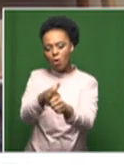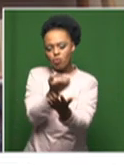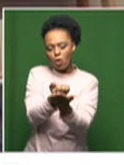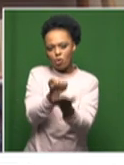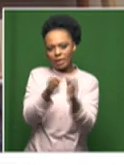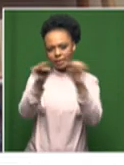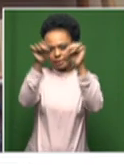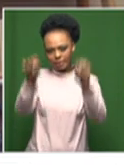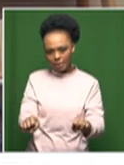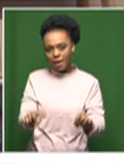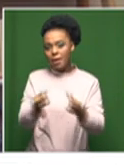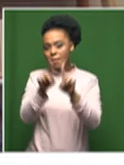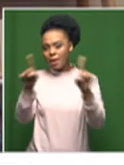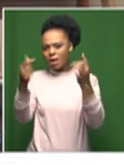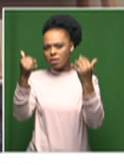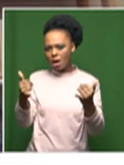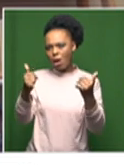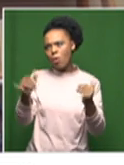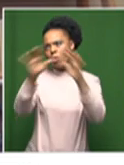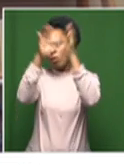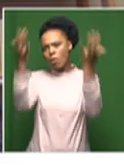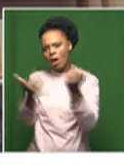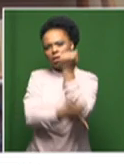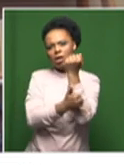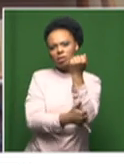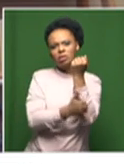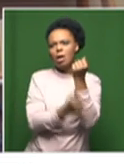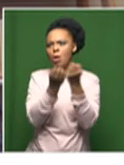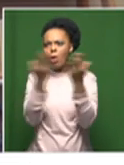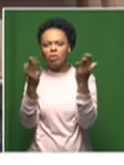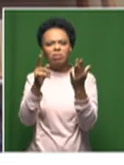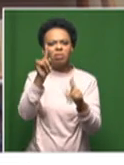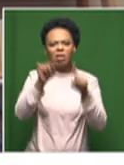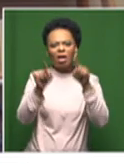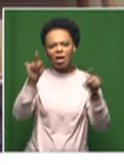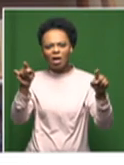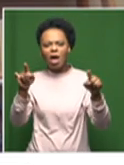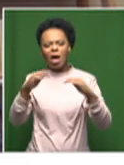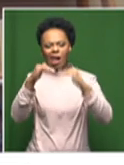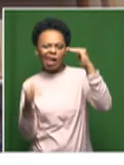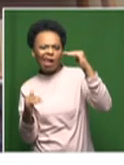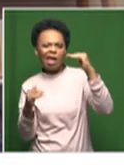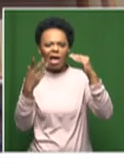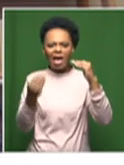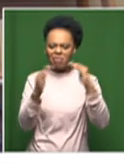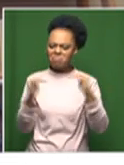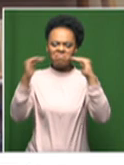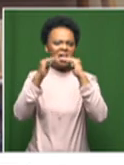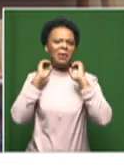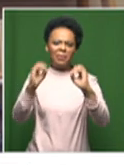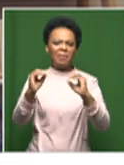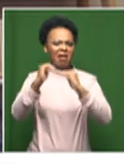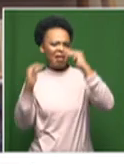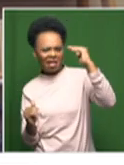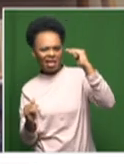have worldwide been shown to exacerbate inequality. That's what neoliberal capitalism does. It exacerbates inequality.